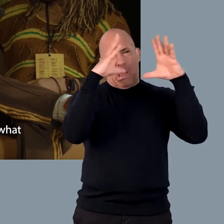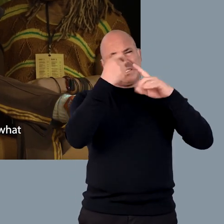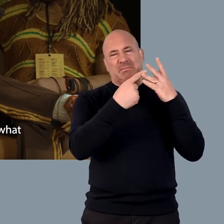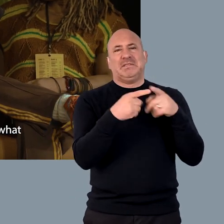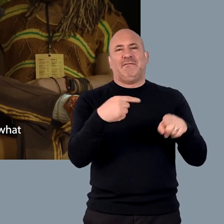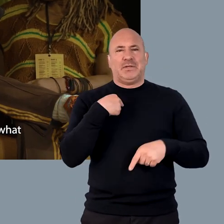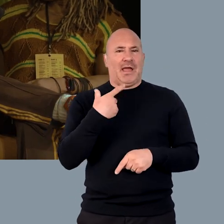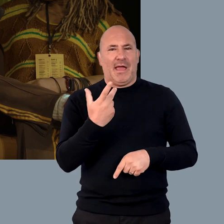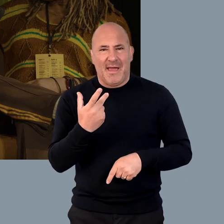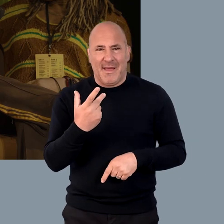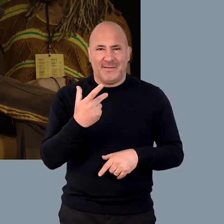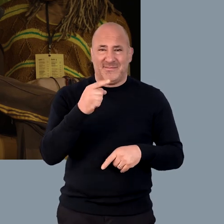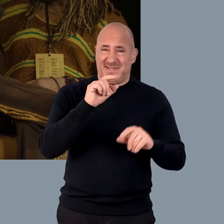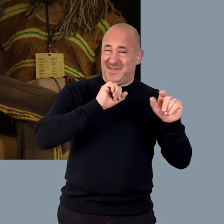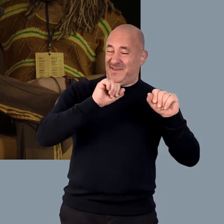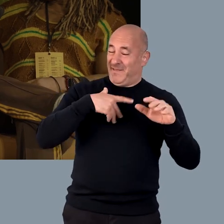is and I think a lot of people